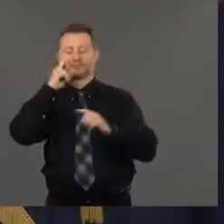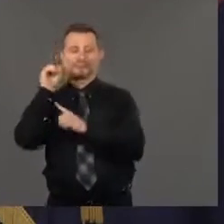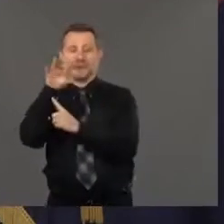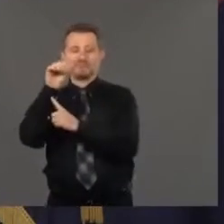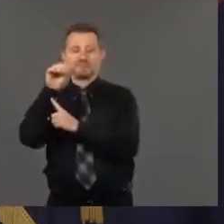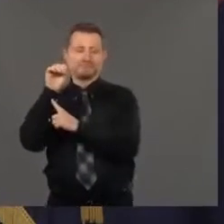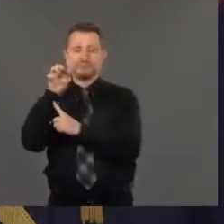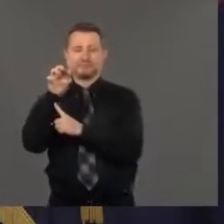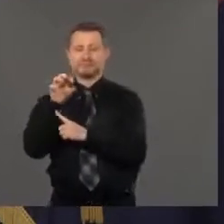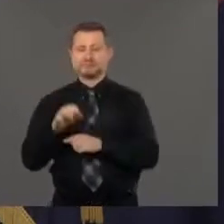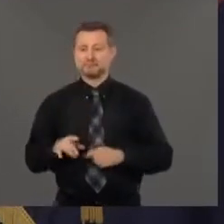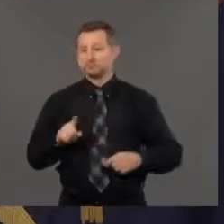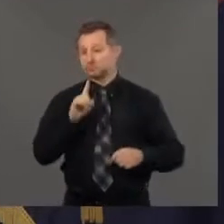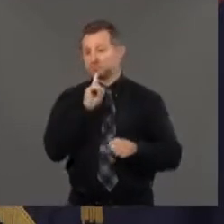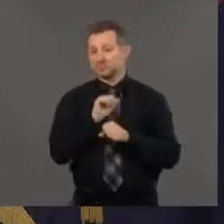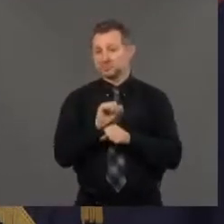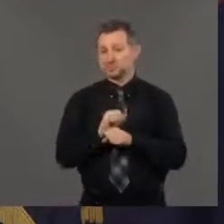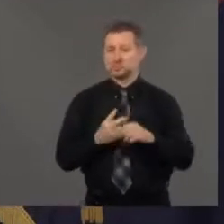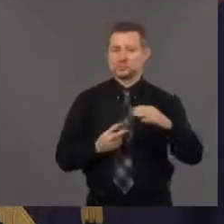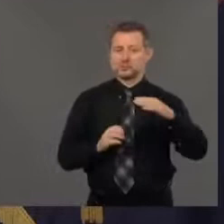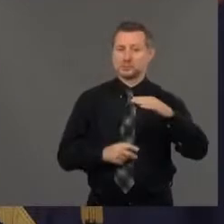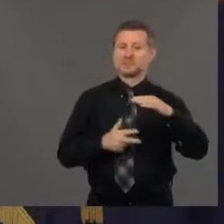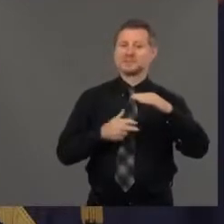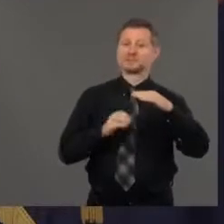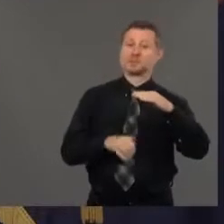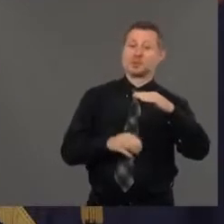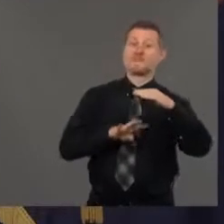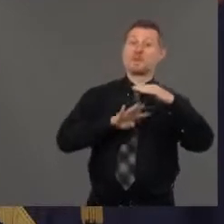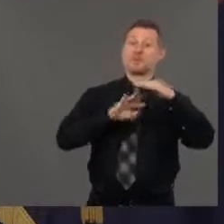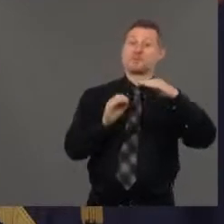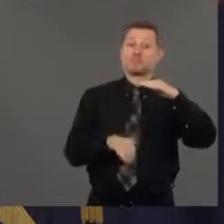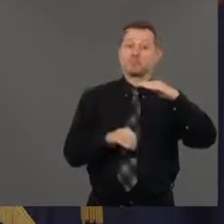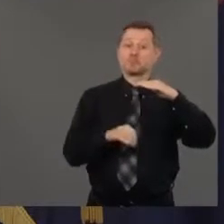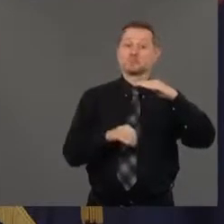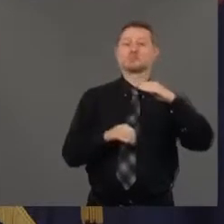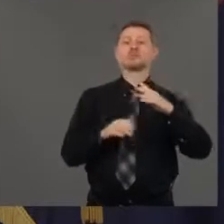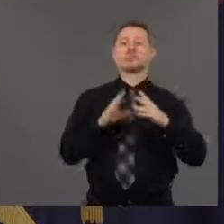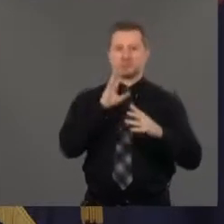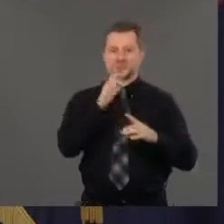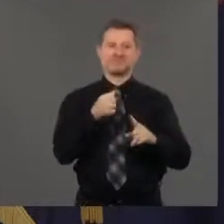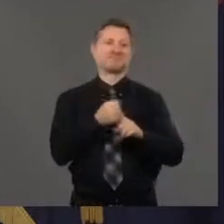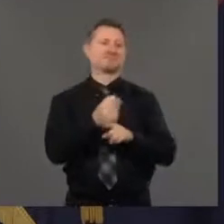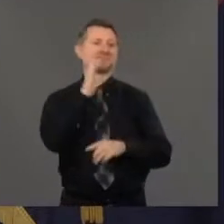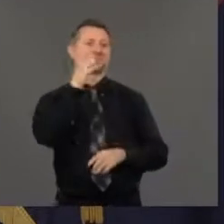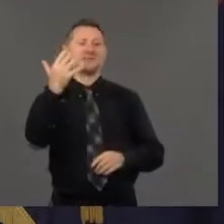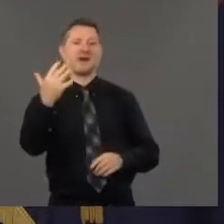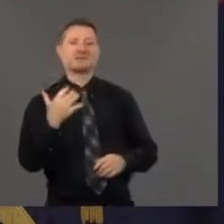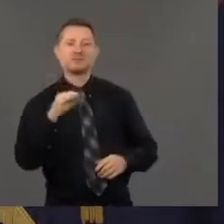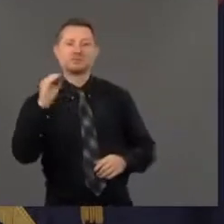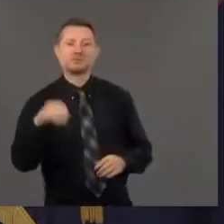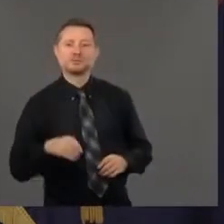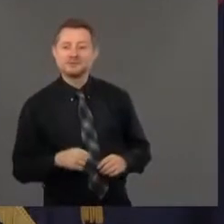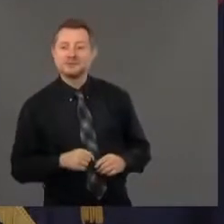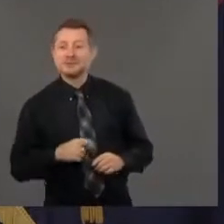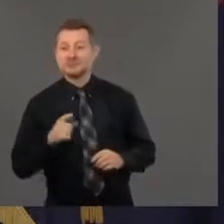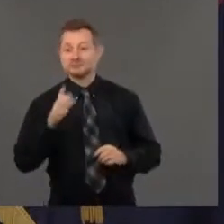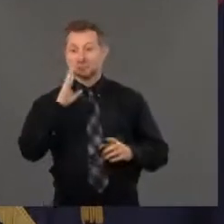2, 3, 4, yeah, you're probably headed for 5, unless you do something very dramatic very